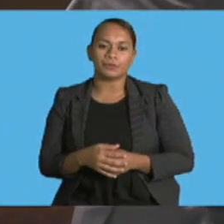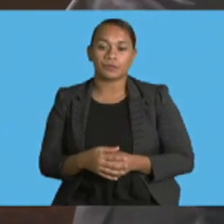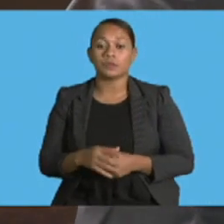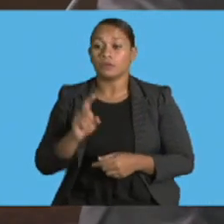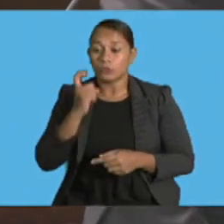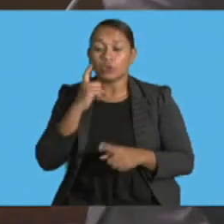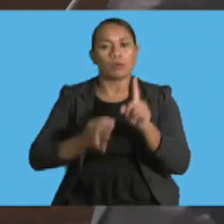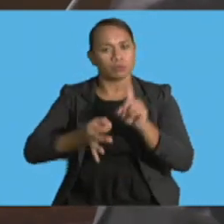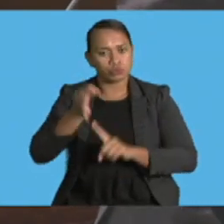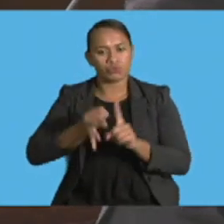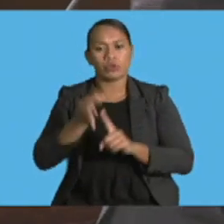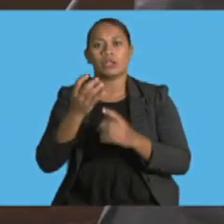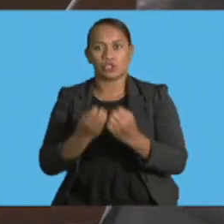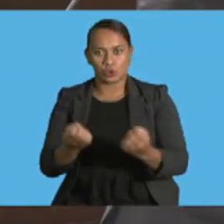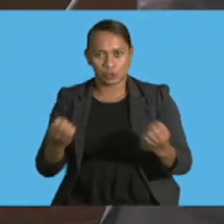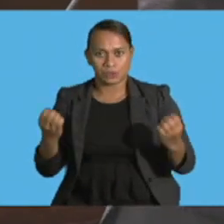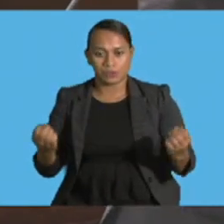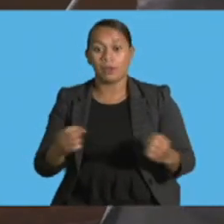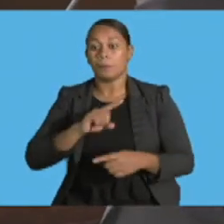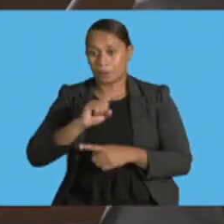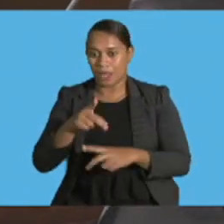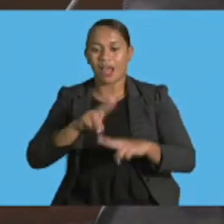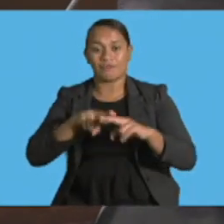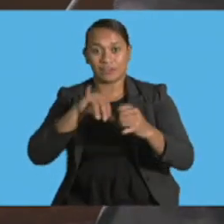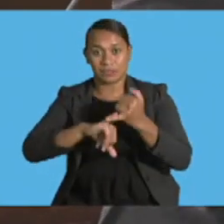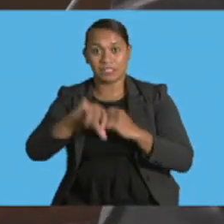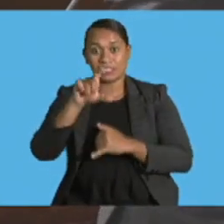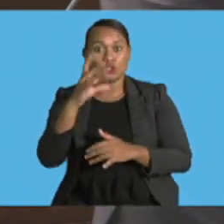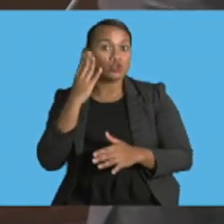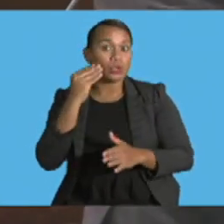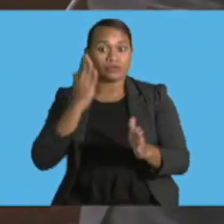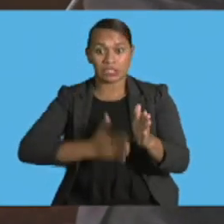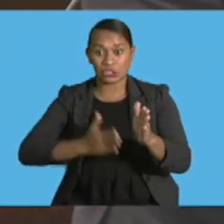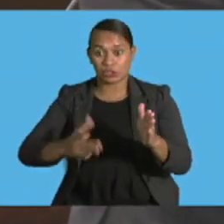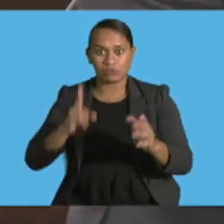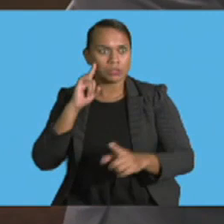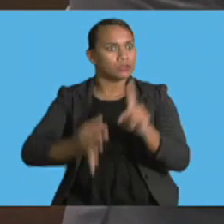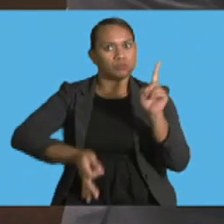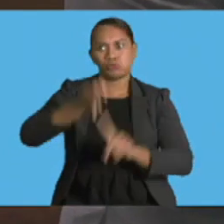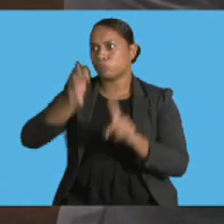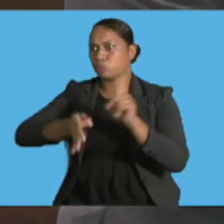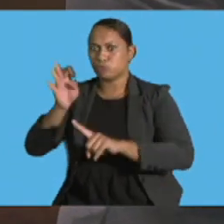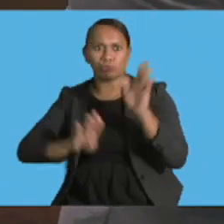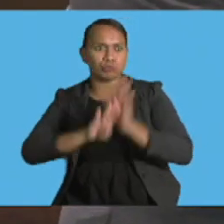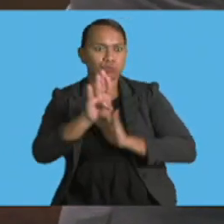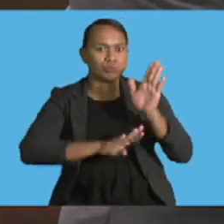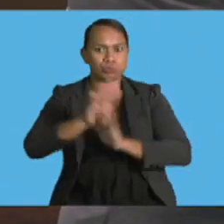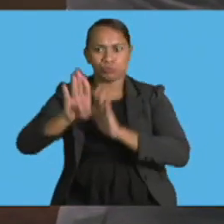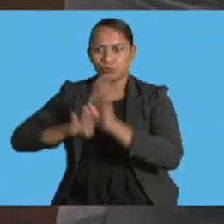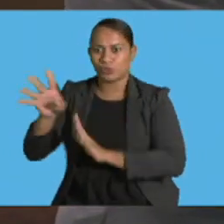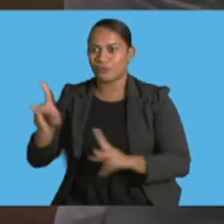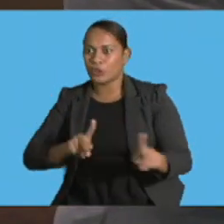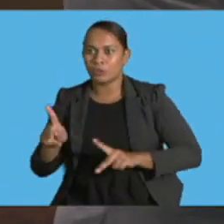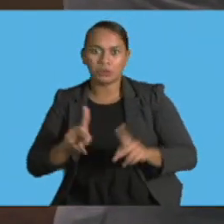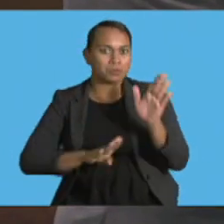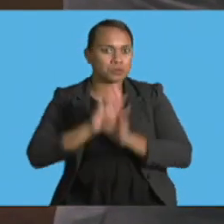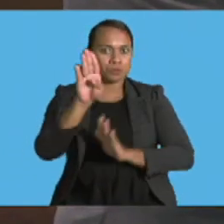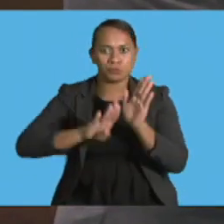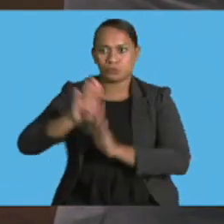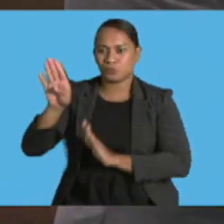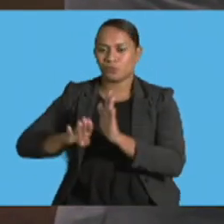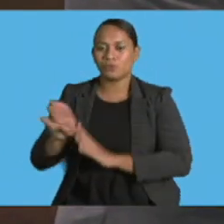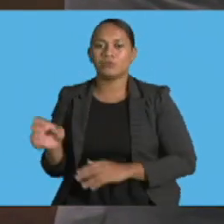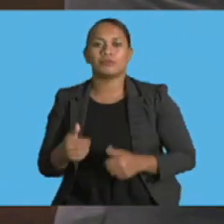equipment, FSC has now seen improvements in all mill performances. The FSC specialized